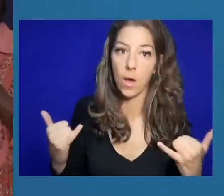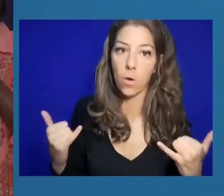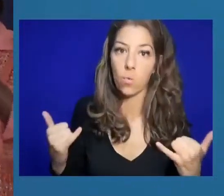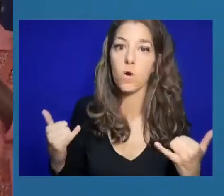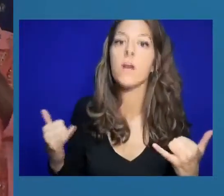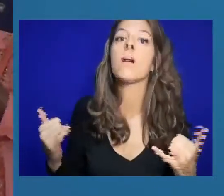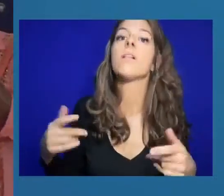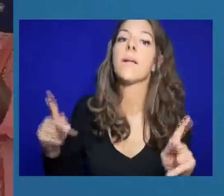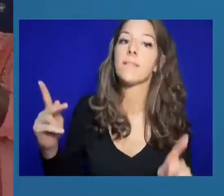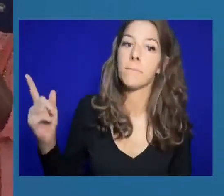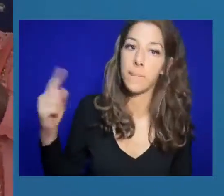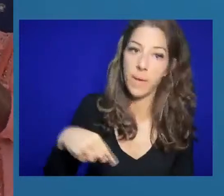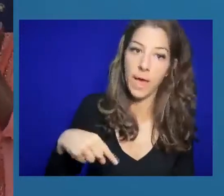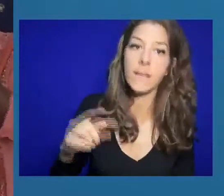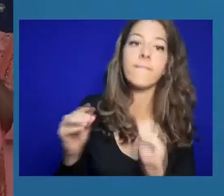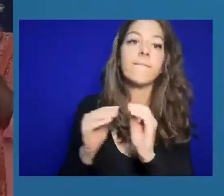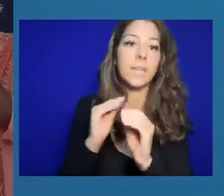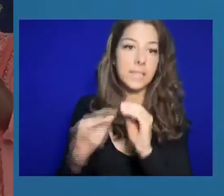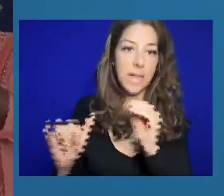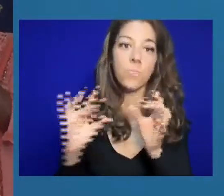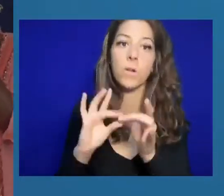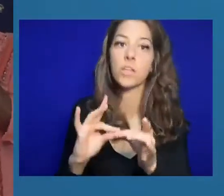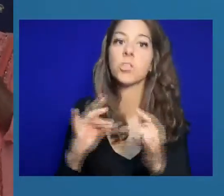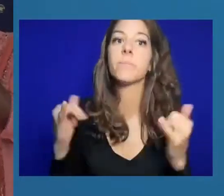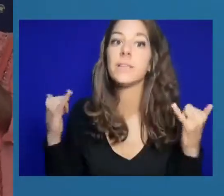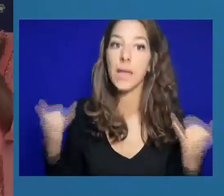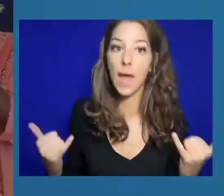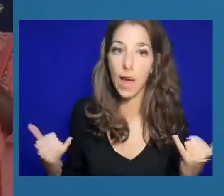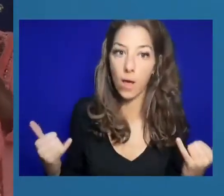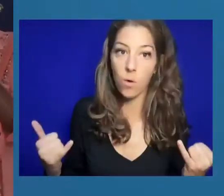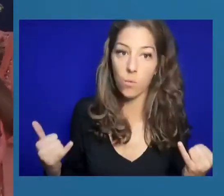back. Fix that relationship now.